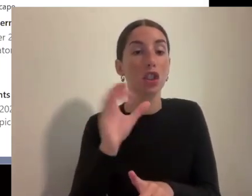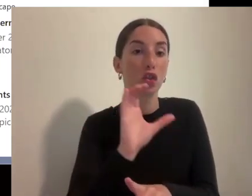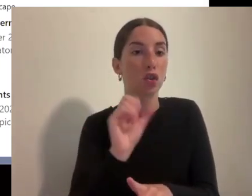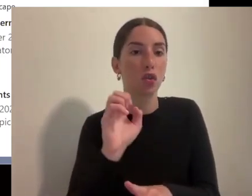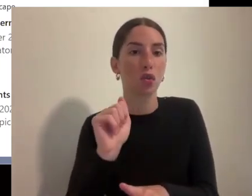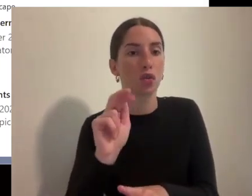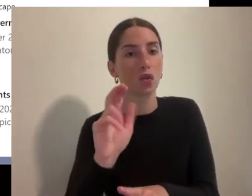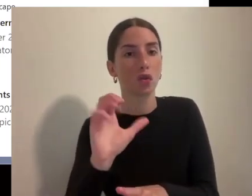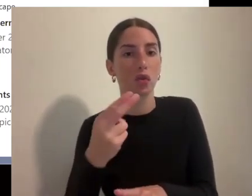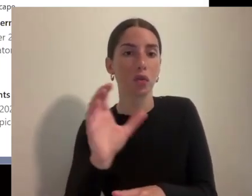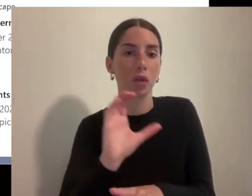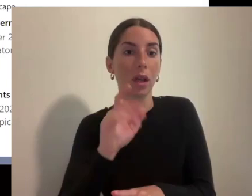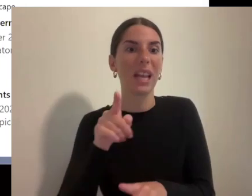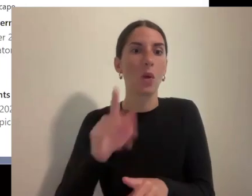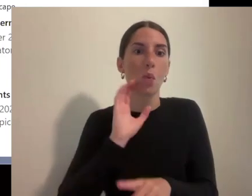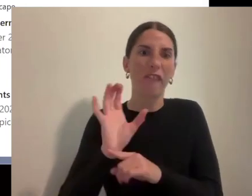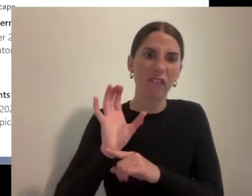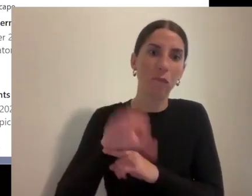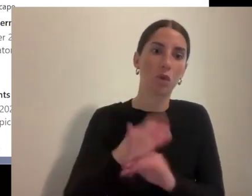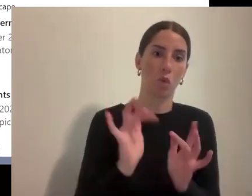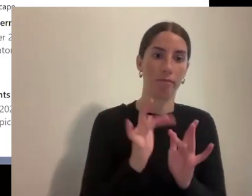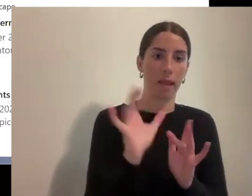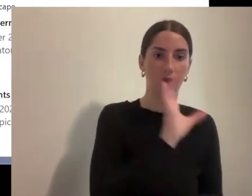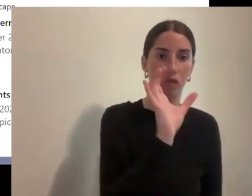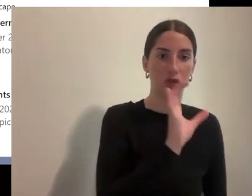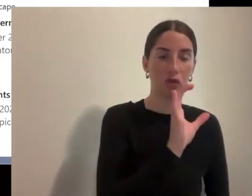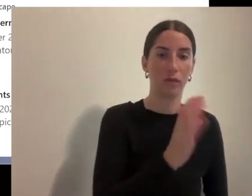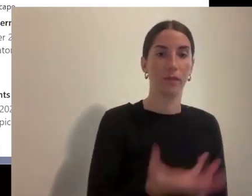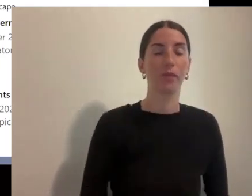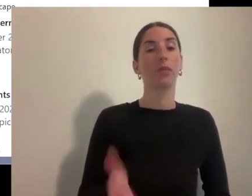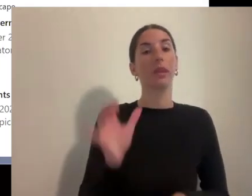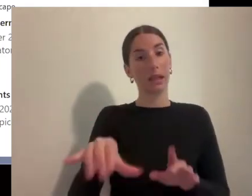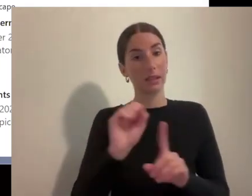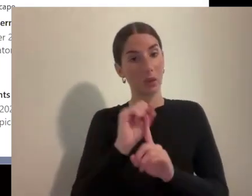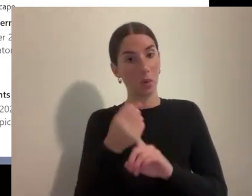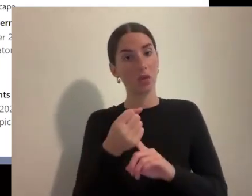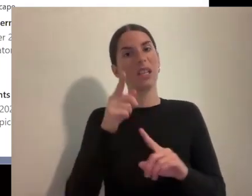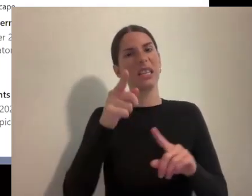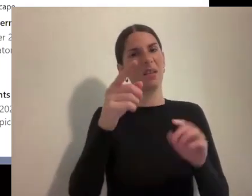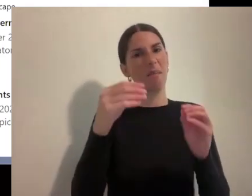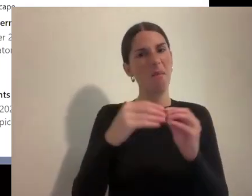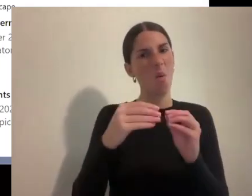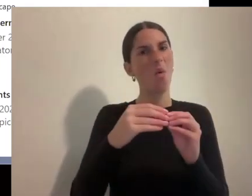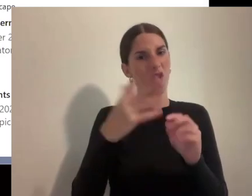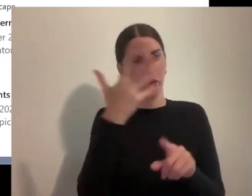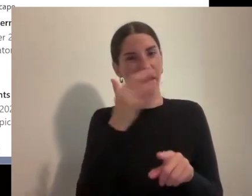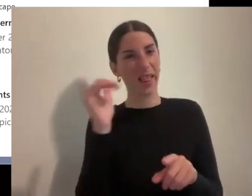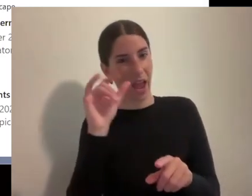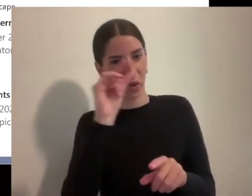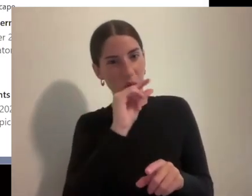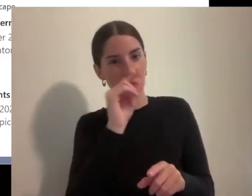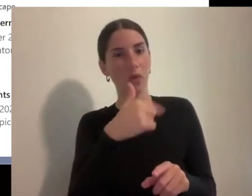search, and that forces the web search. So in that case, this is looking a bit more like Google, right? Where I